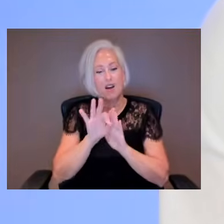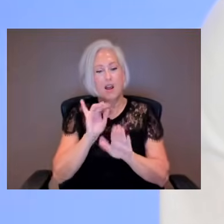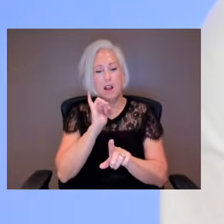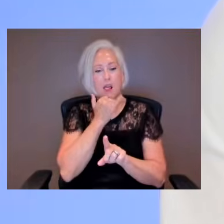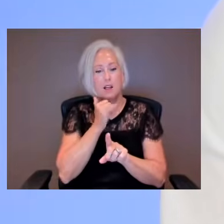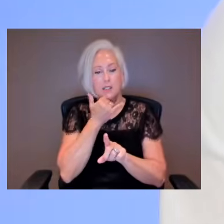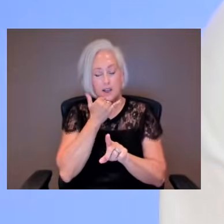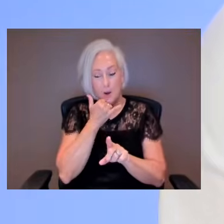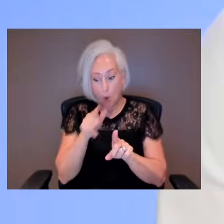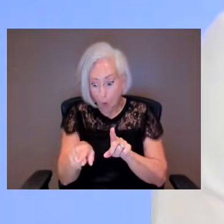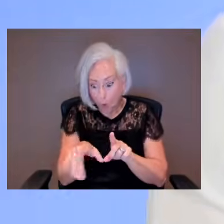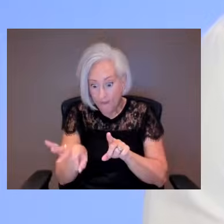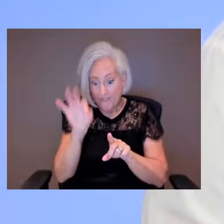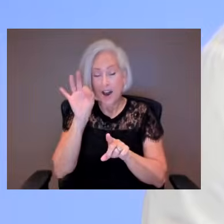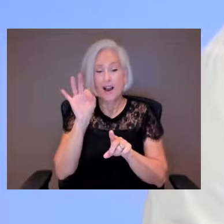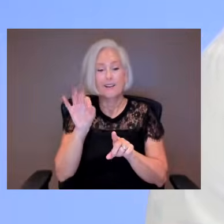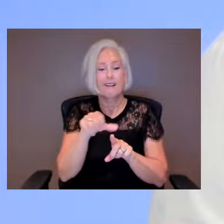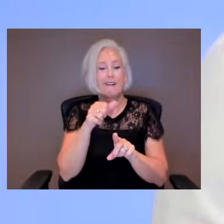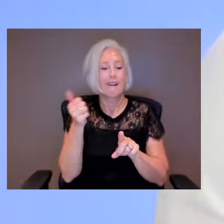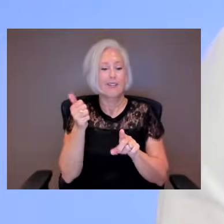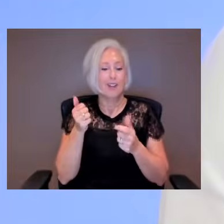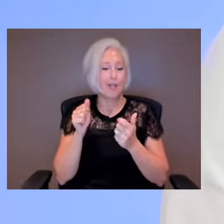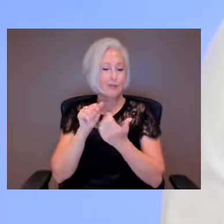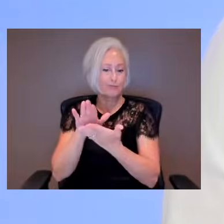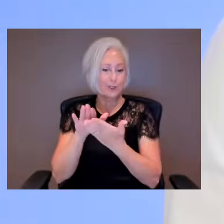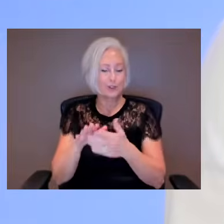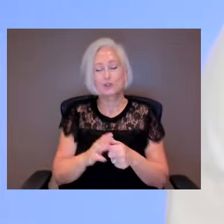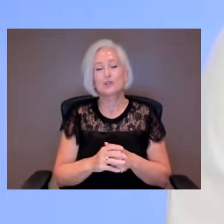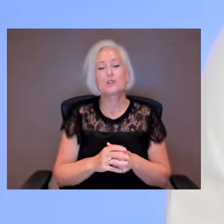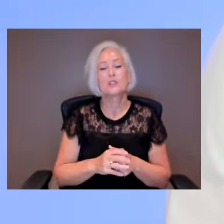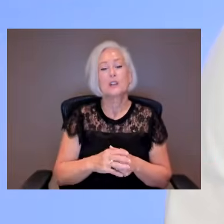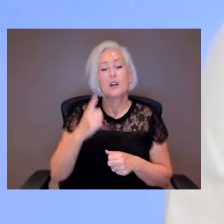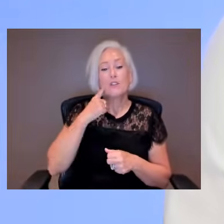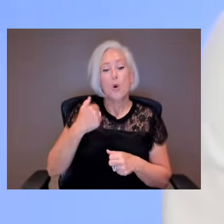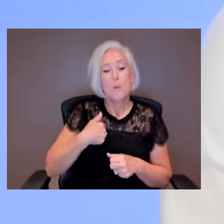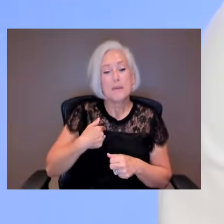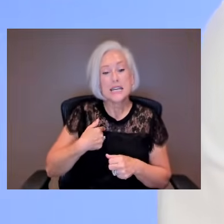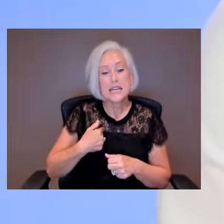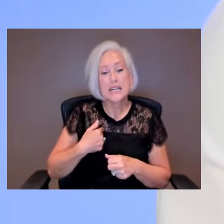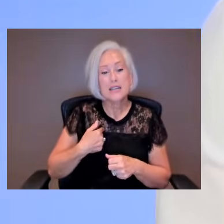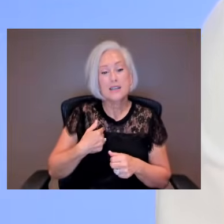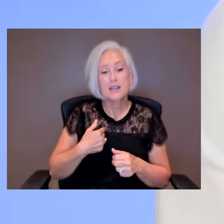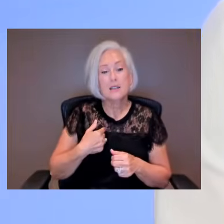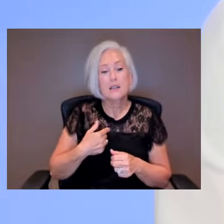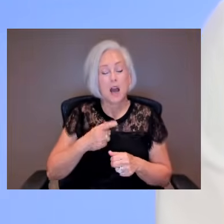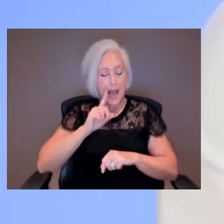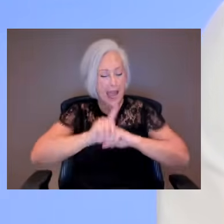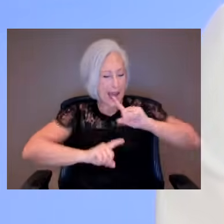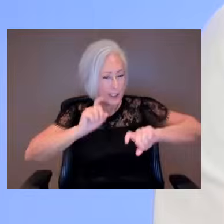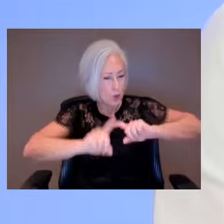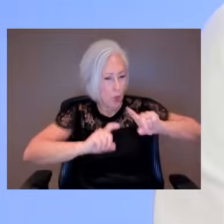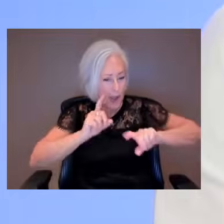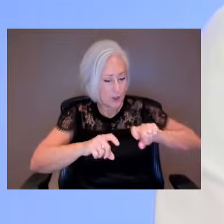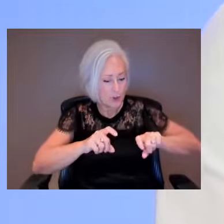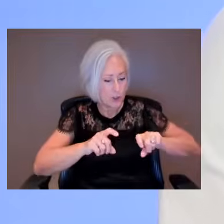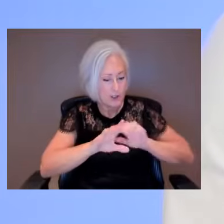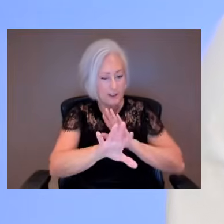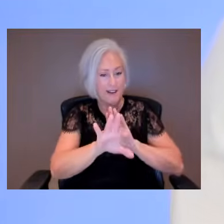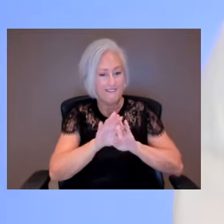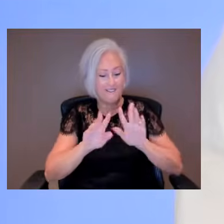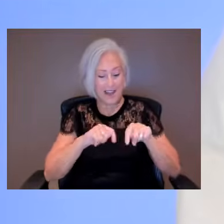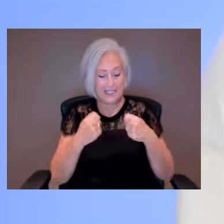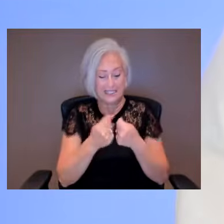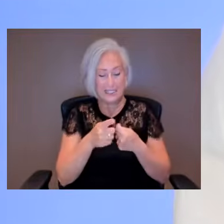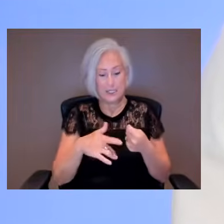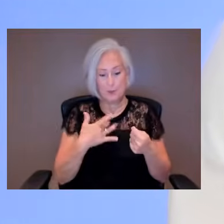oftentimes for me with patients is to ask questions, find a team that you trust, and